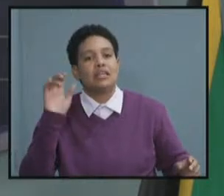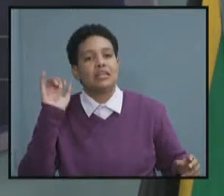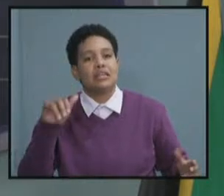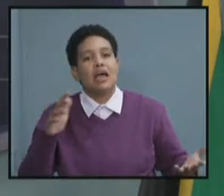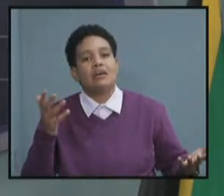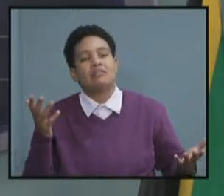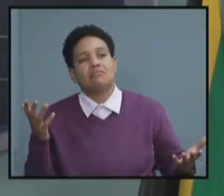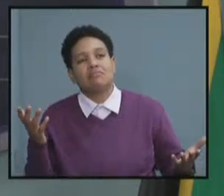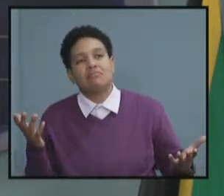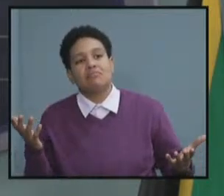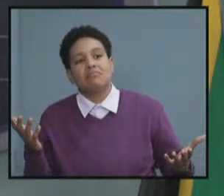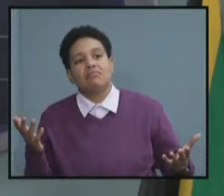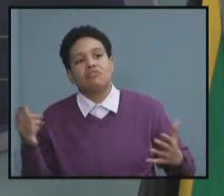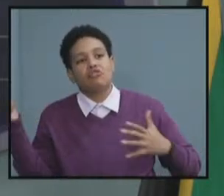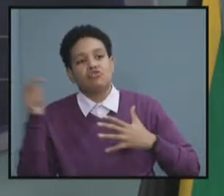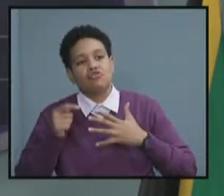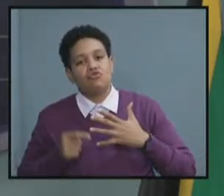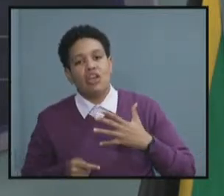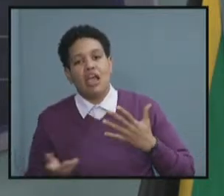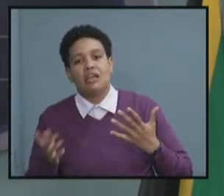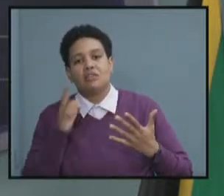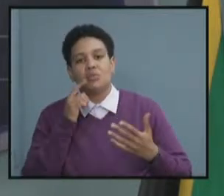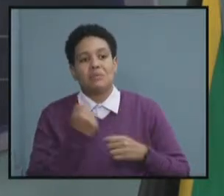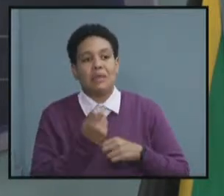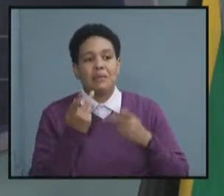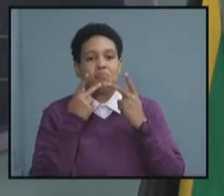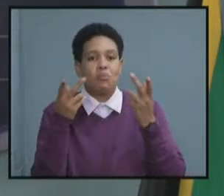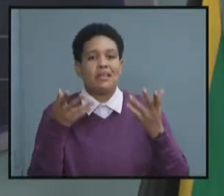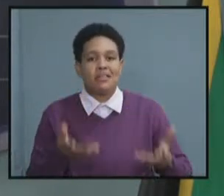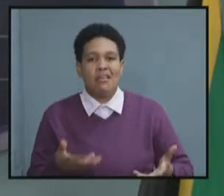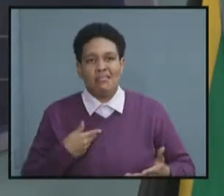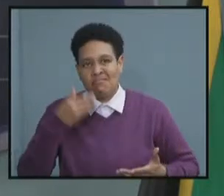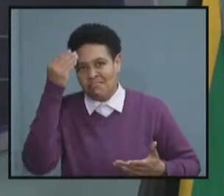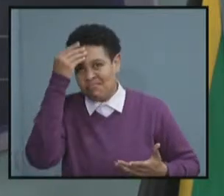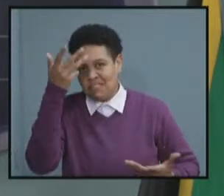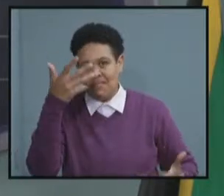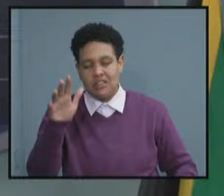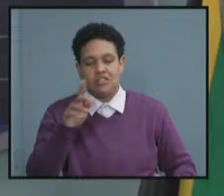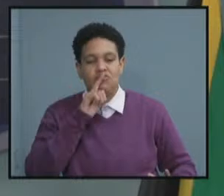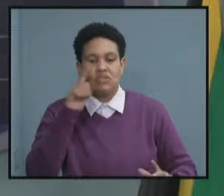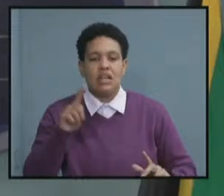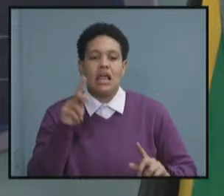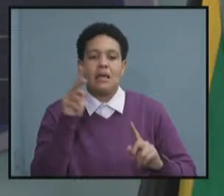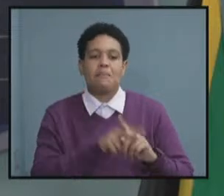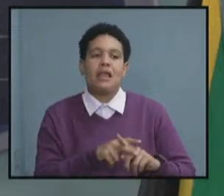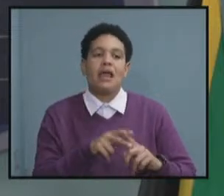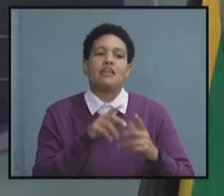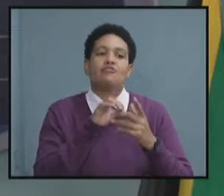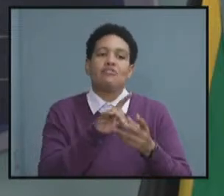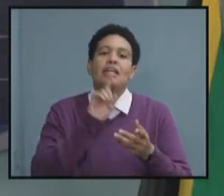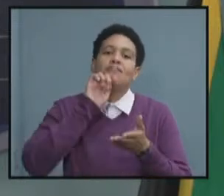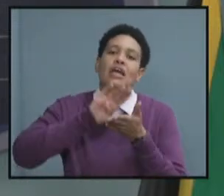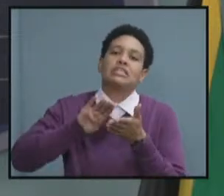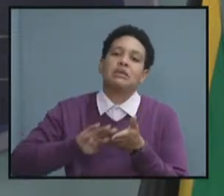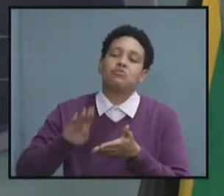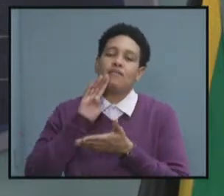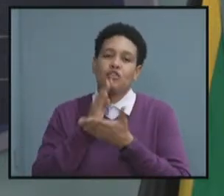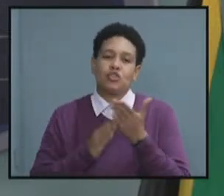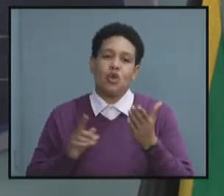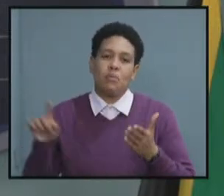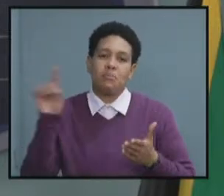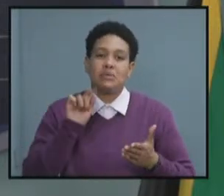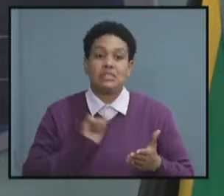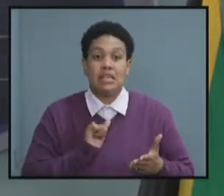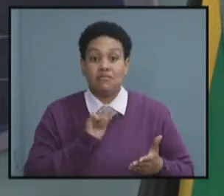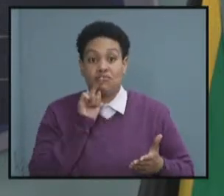was the criteria was made public here, and they were applied in the case that were for exemption. And